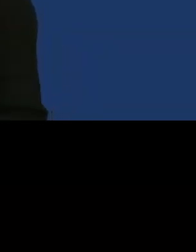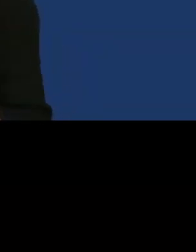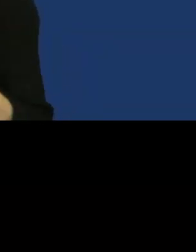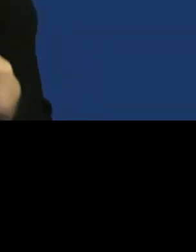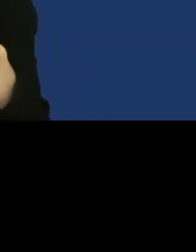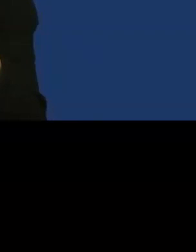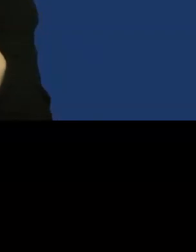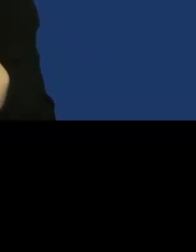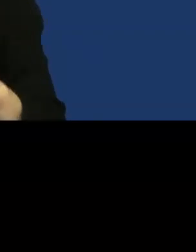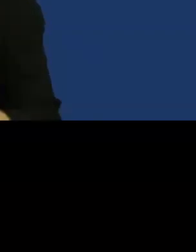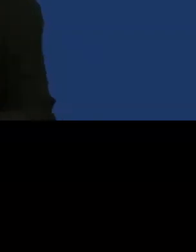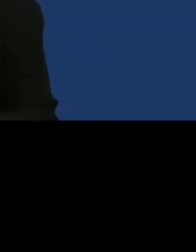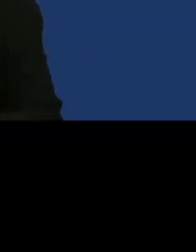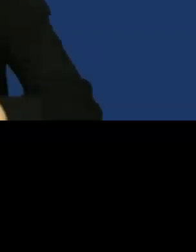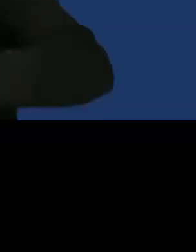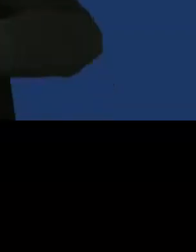15:45.